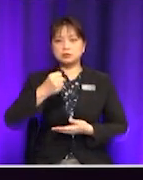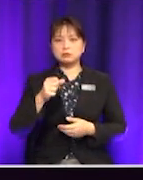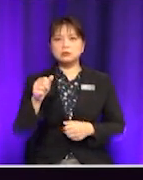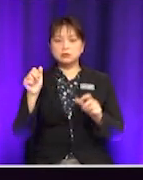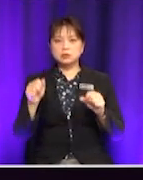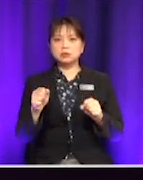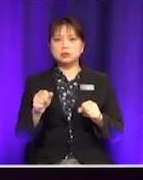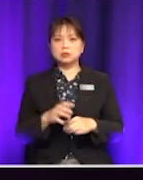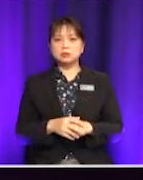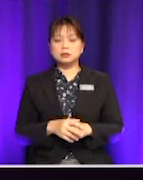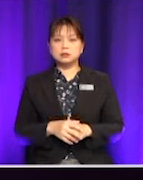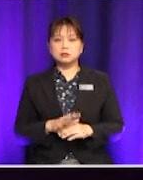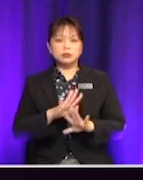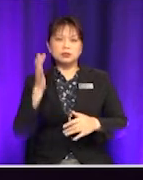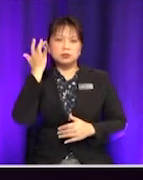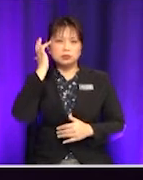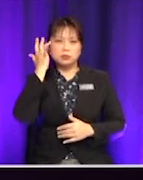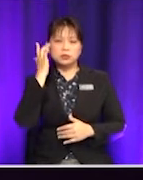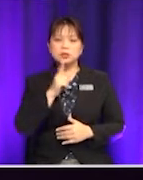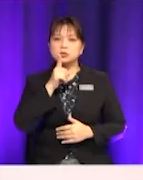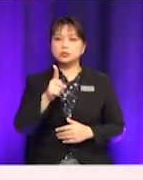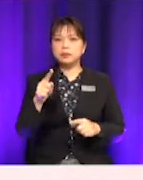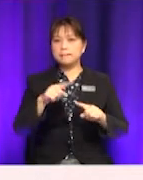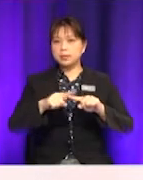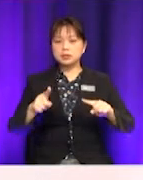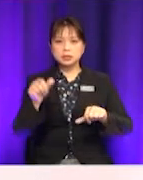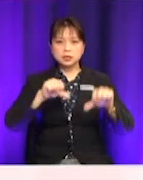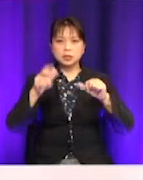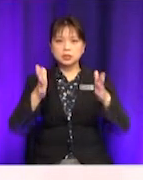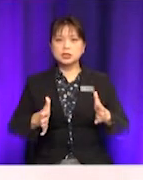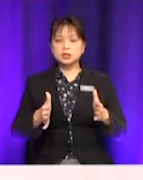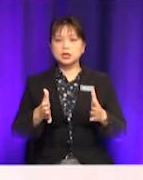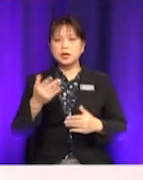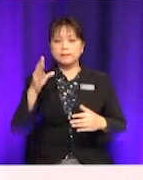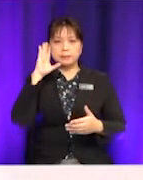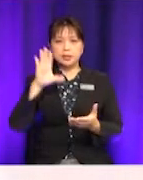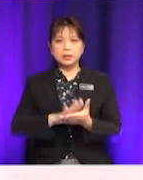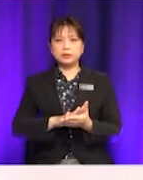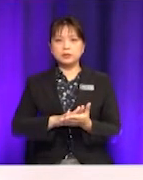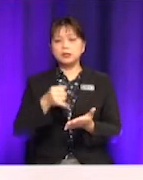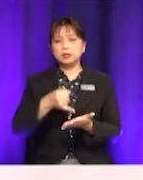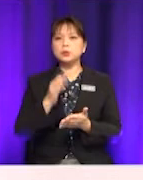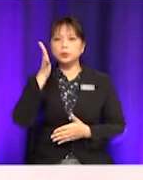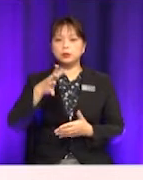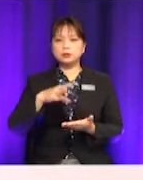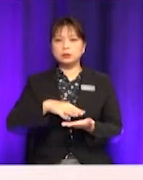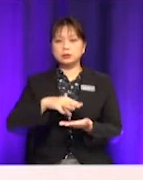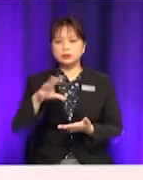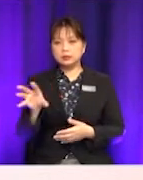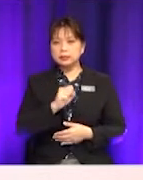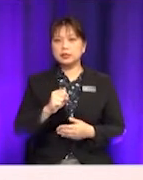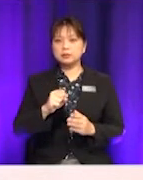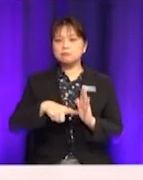so we don't know for sure. But scientists believe that it will take a lot more than 500 years, even as much